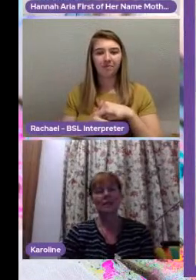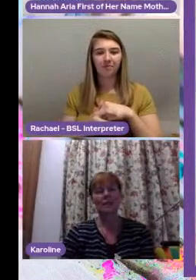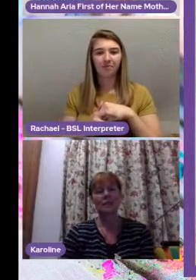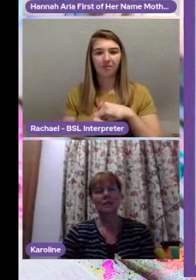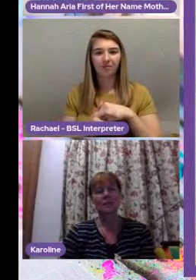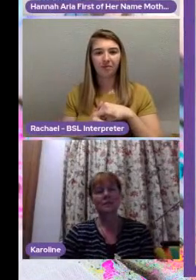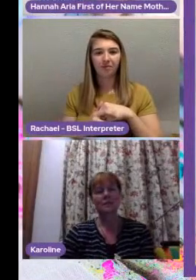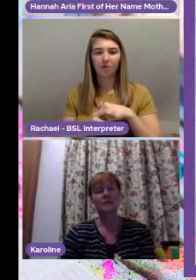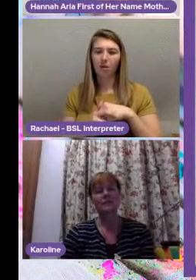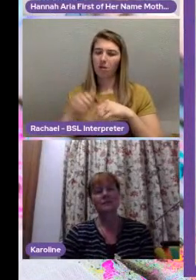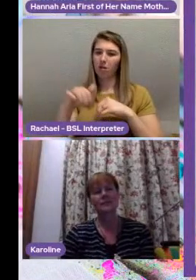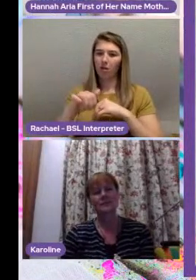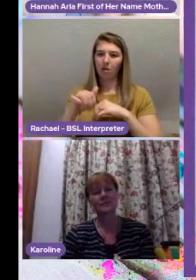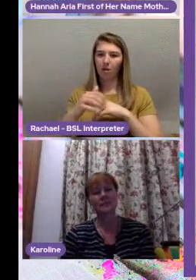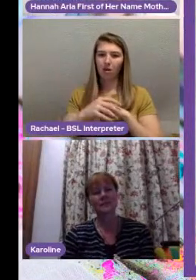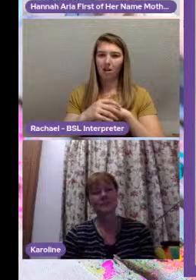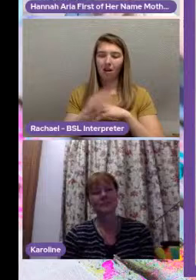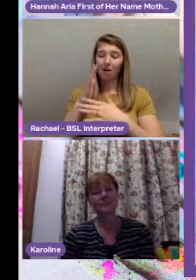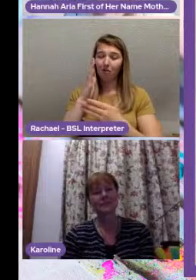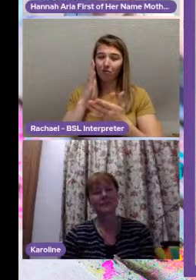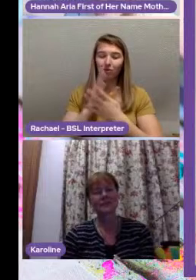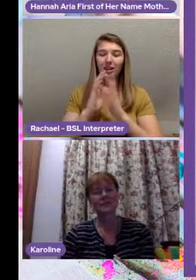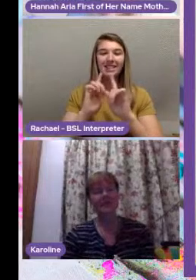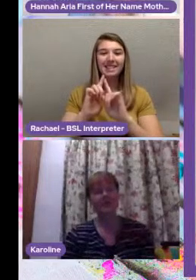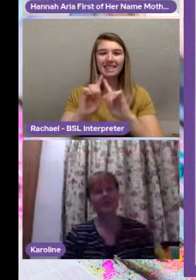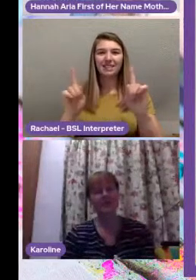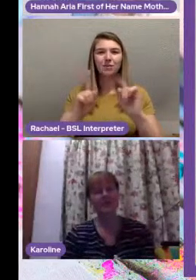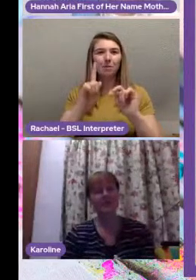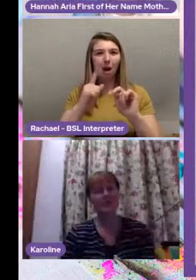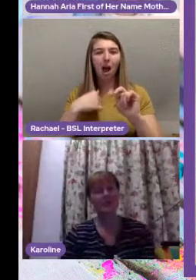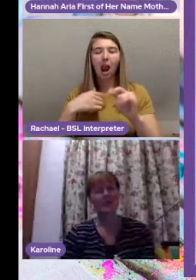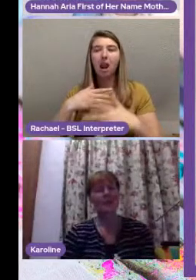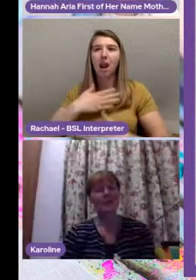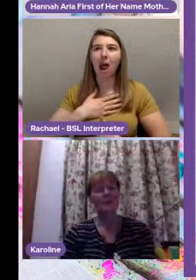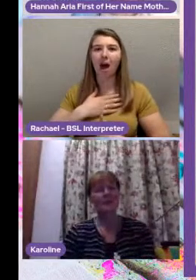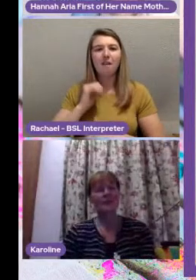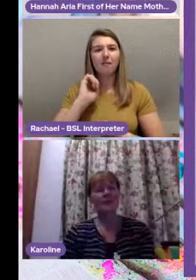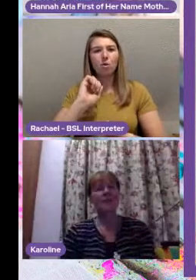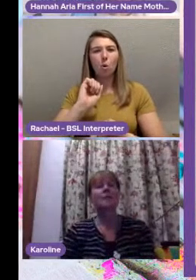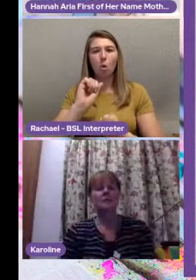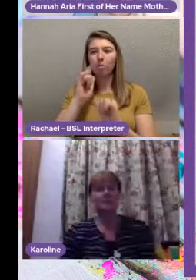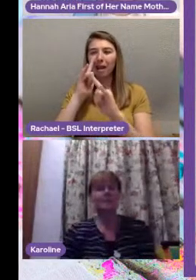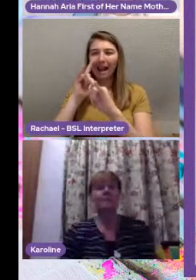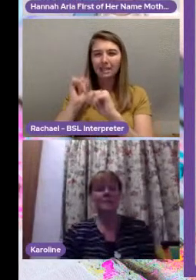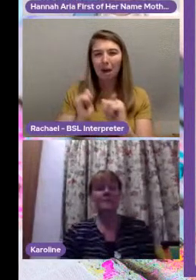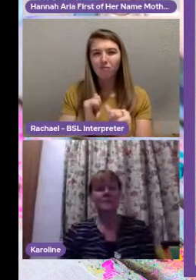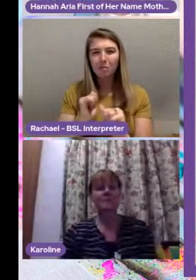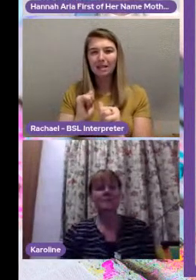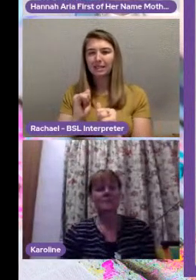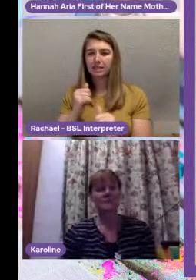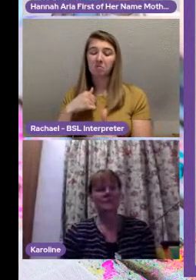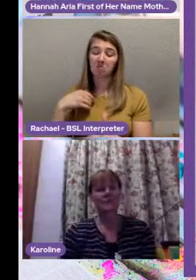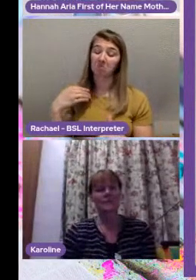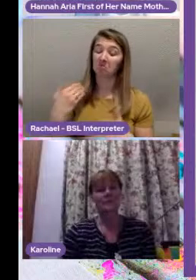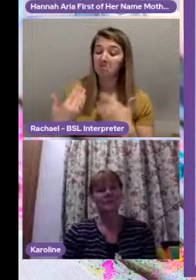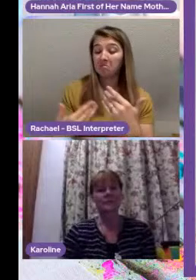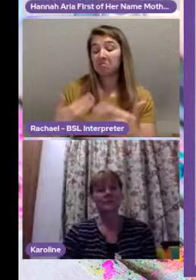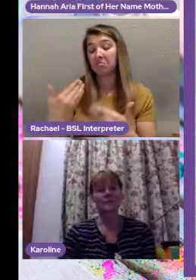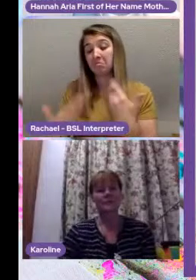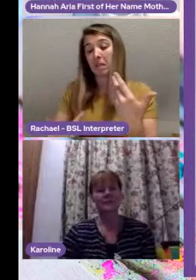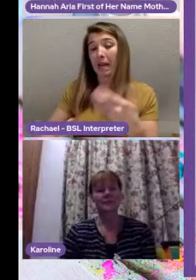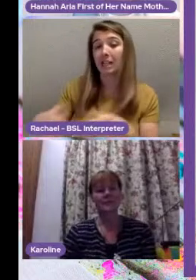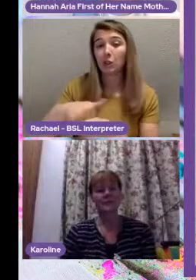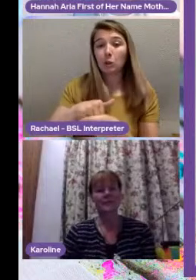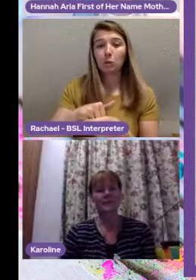Yeah, they're so totally different, but I love the fact that you were just experimenting, you got in the flow and just produced